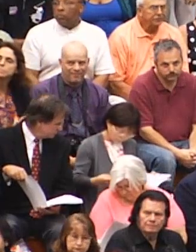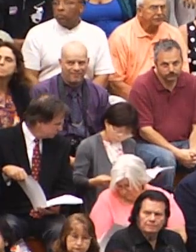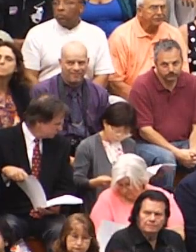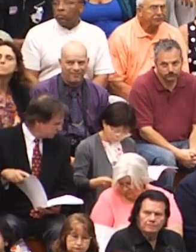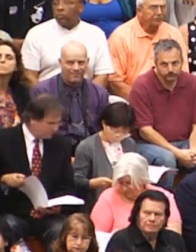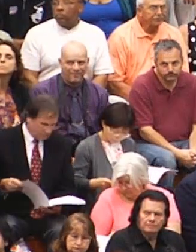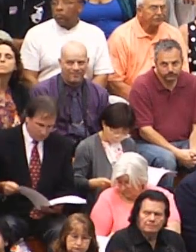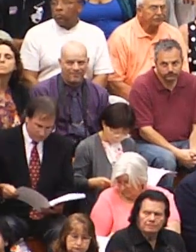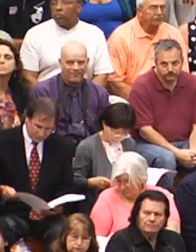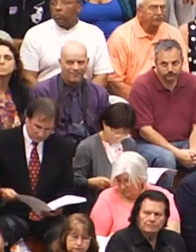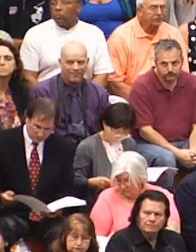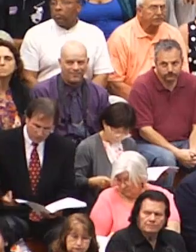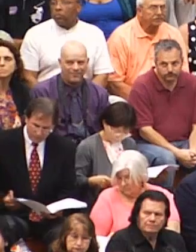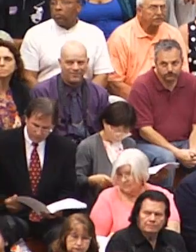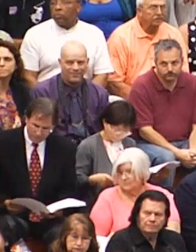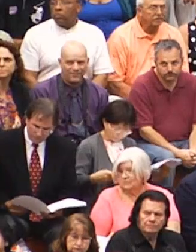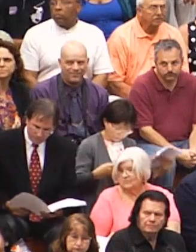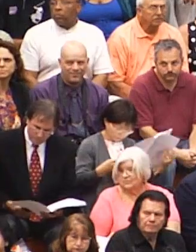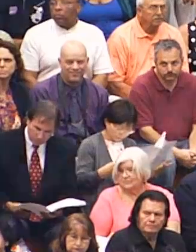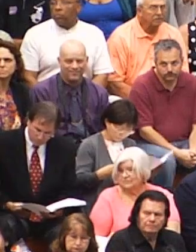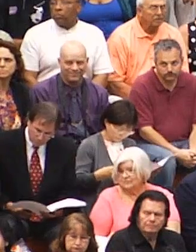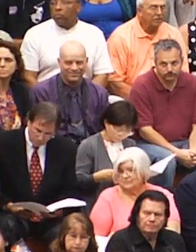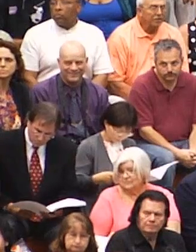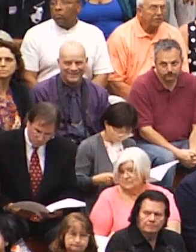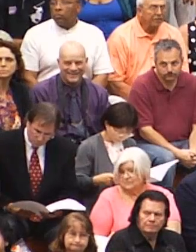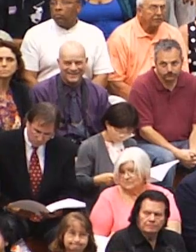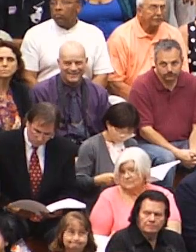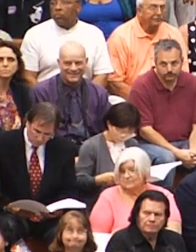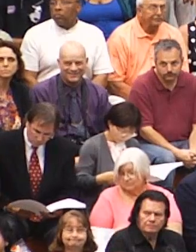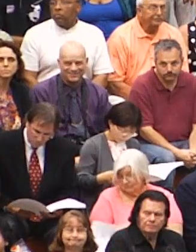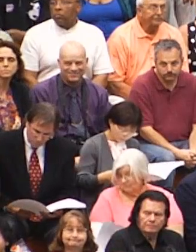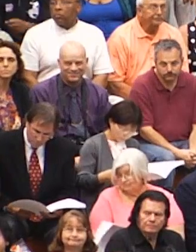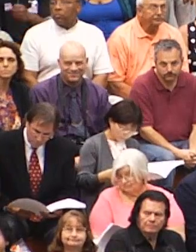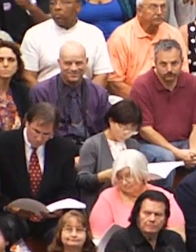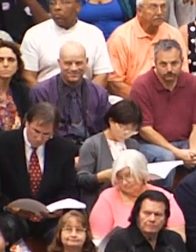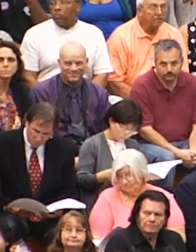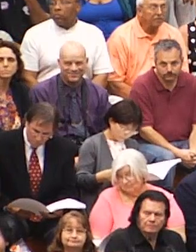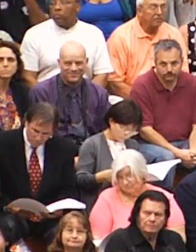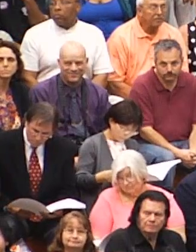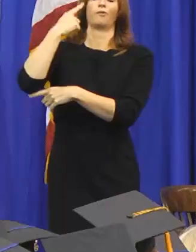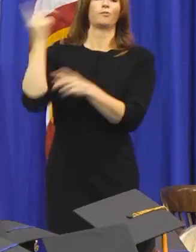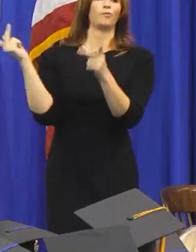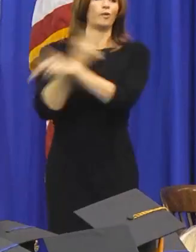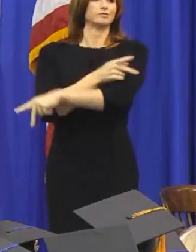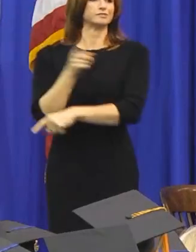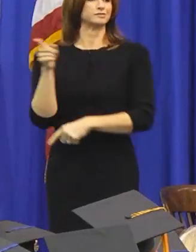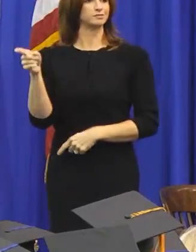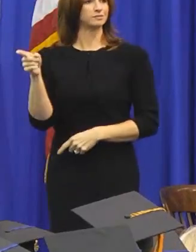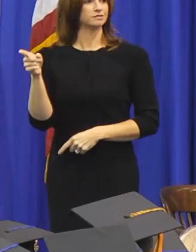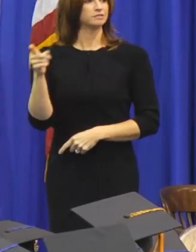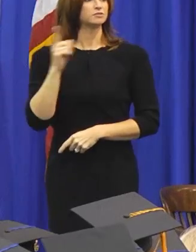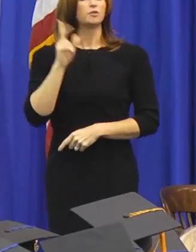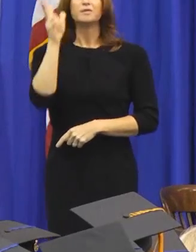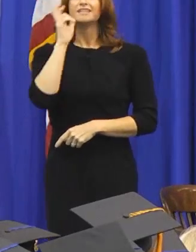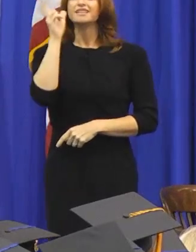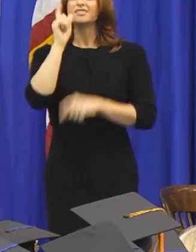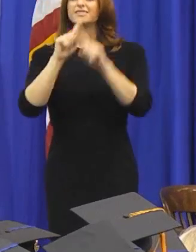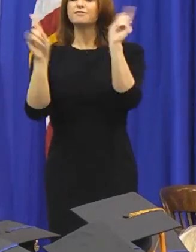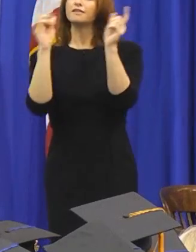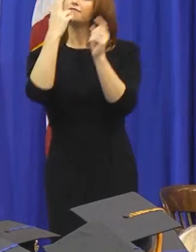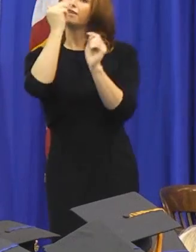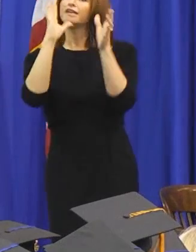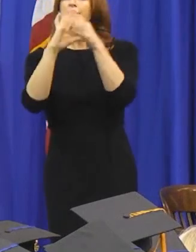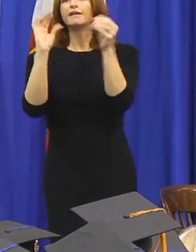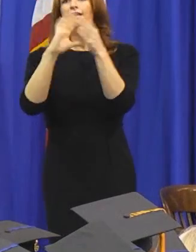on you in school, wait until you get a boss. As we listen to all of these little cliches and we